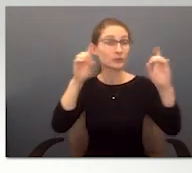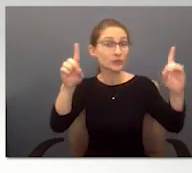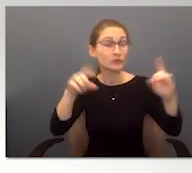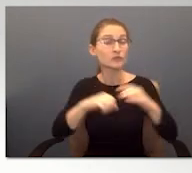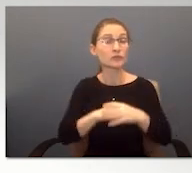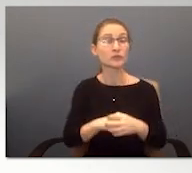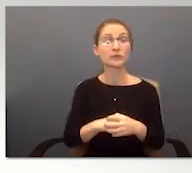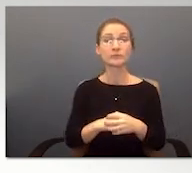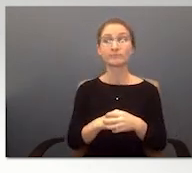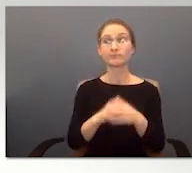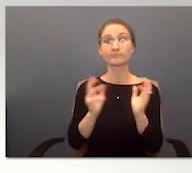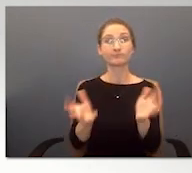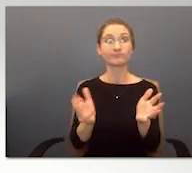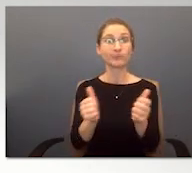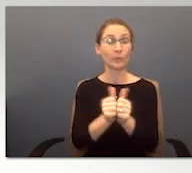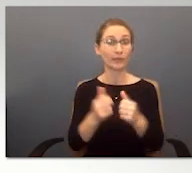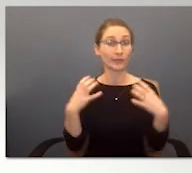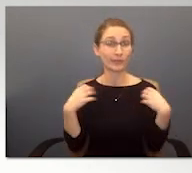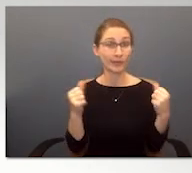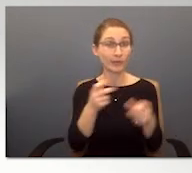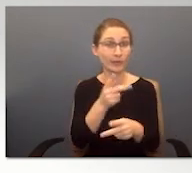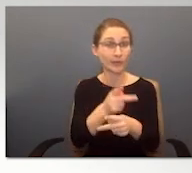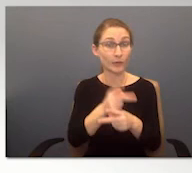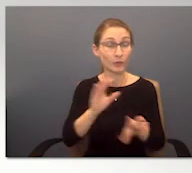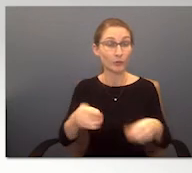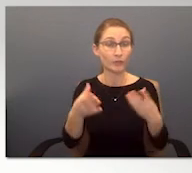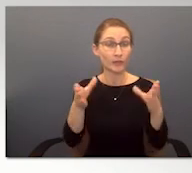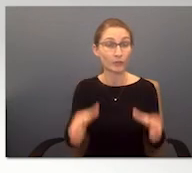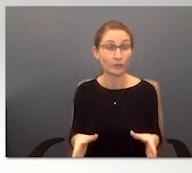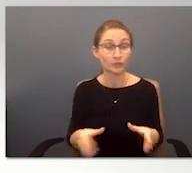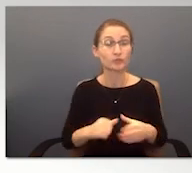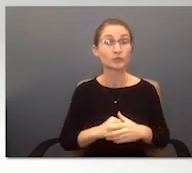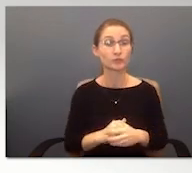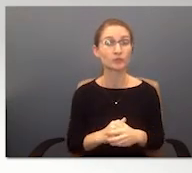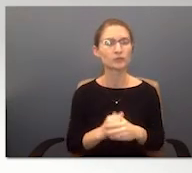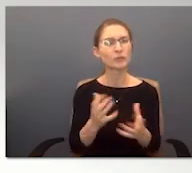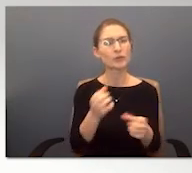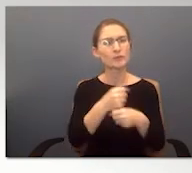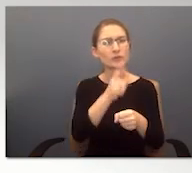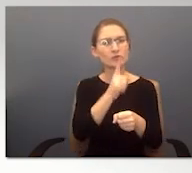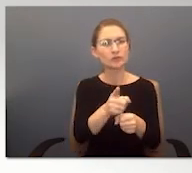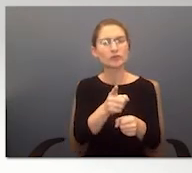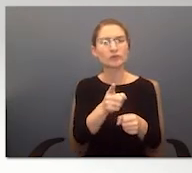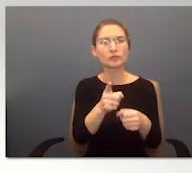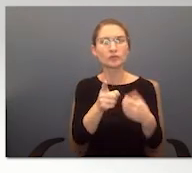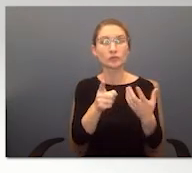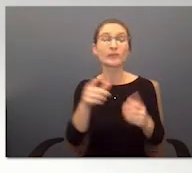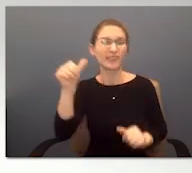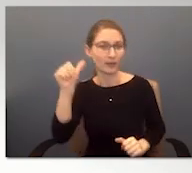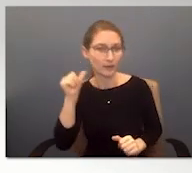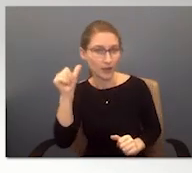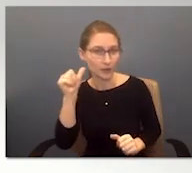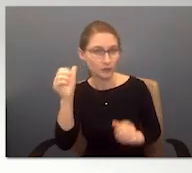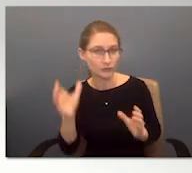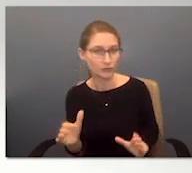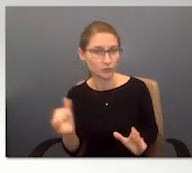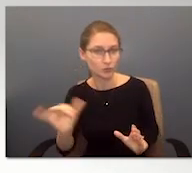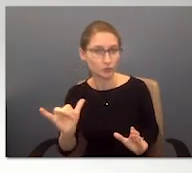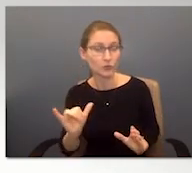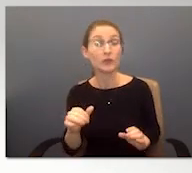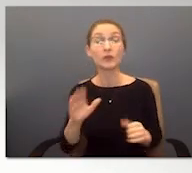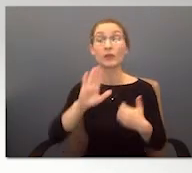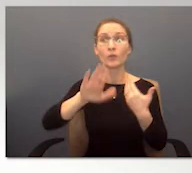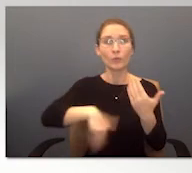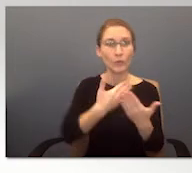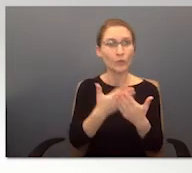education, communicating with healthcare providers like pediatricians and family doctors to ensure all hearing, and audiologists to ensure all hearing